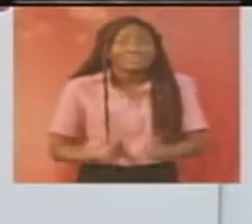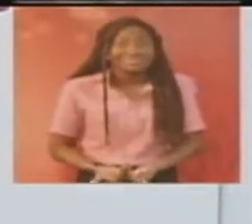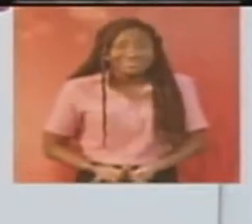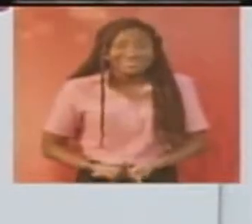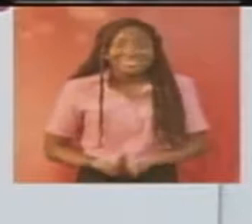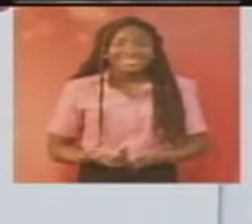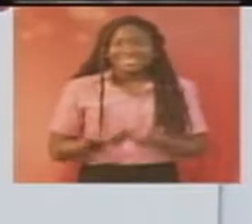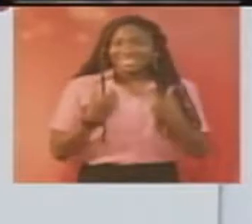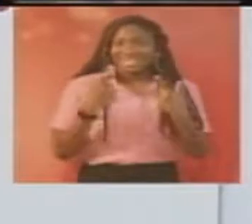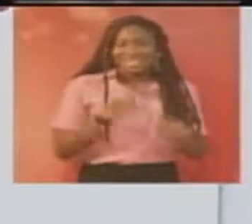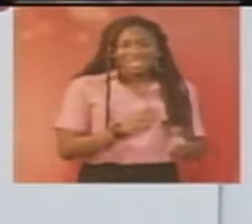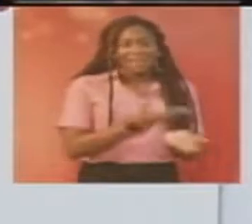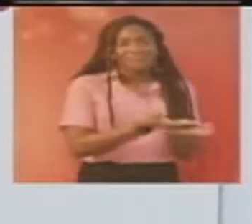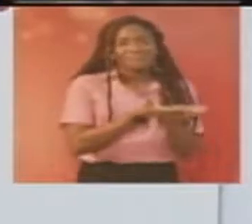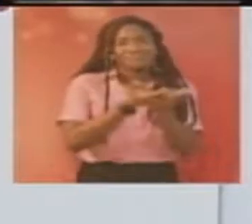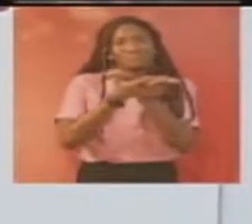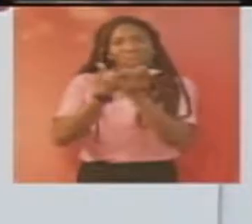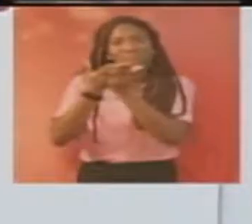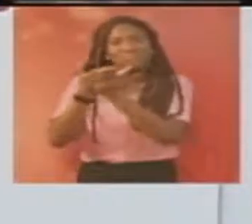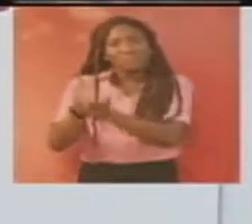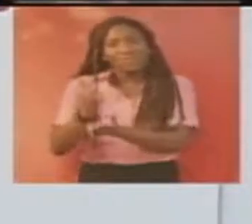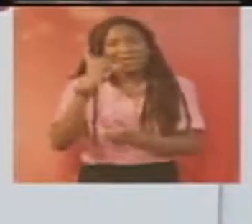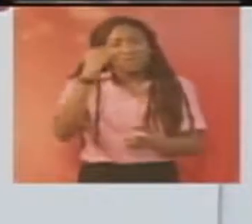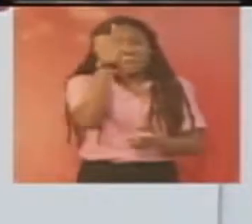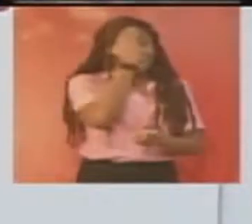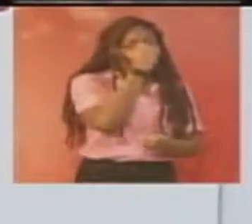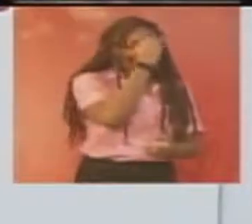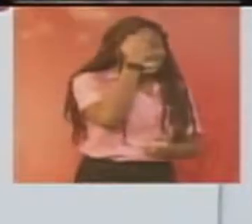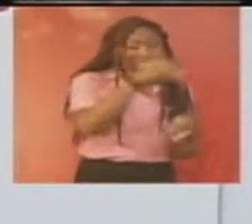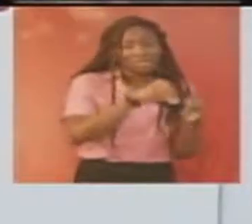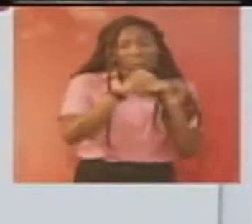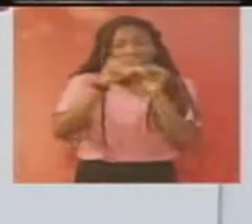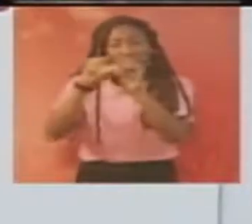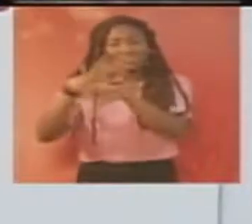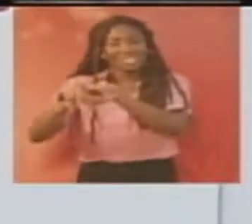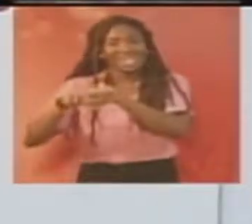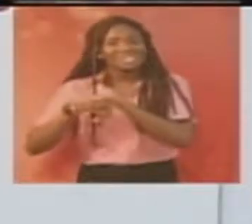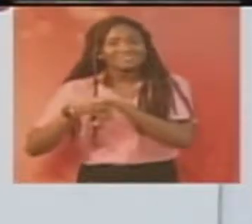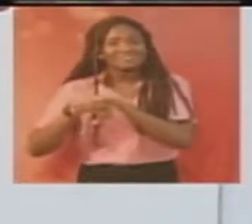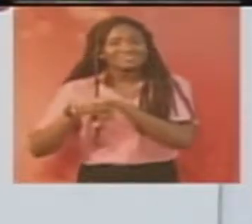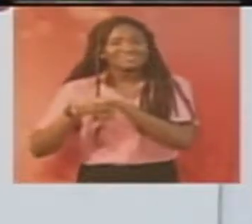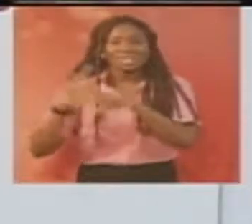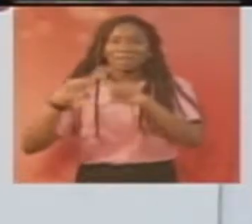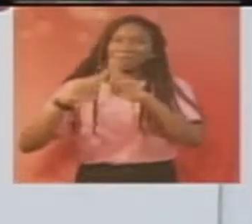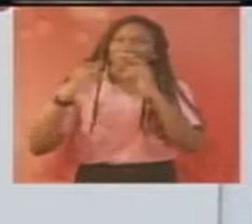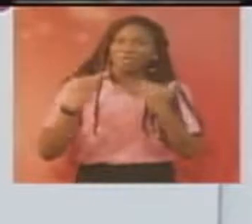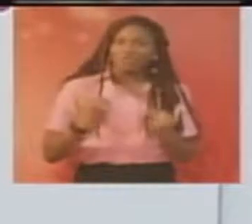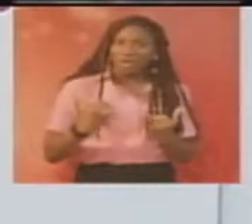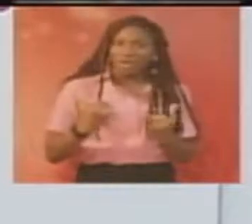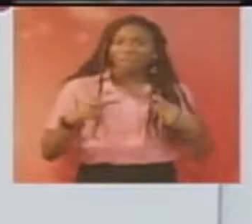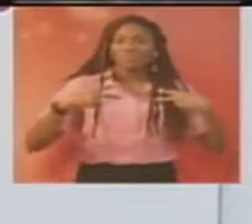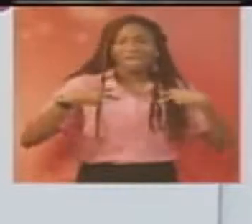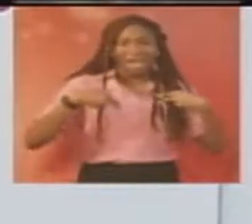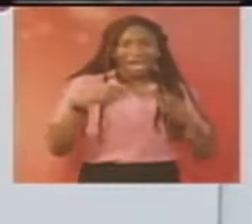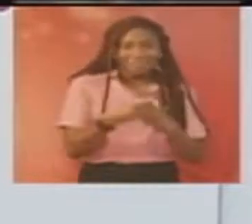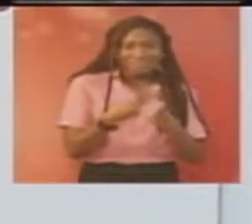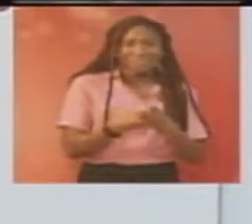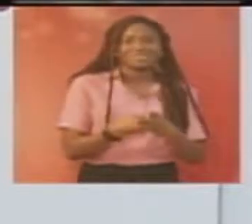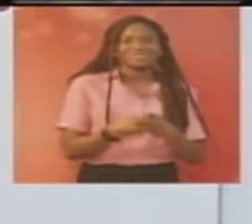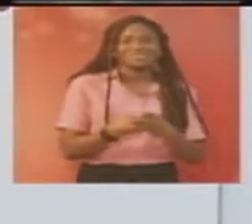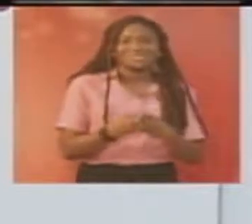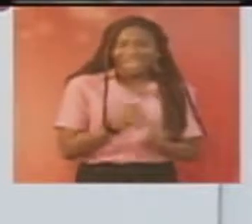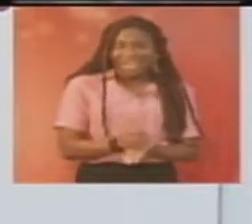time when they would not have had money to charter a flight to carry some vaccines over. That is not an obstacle. So having the money there is also a big